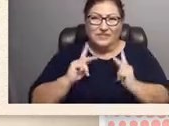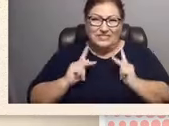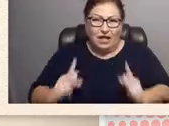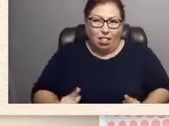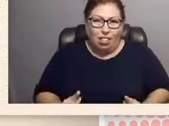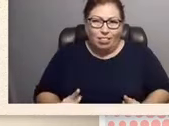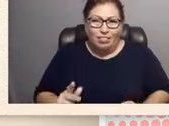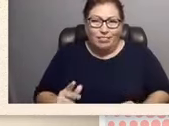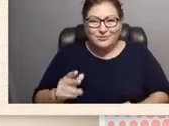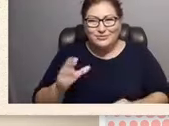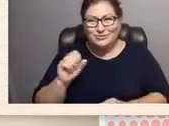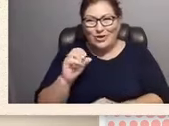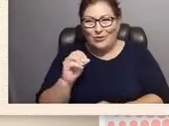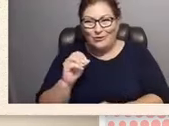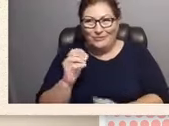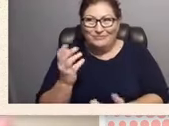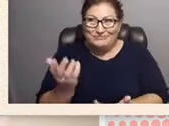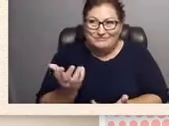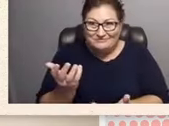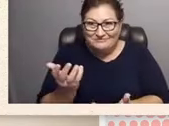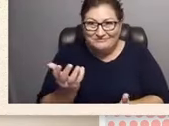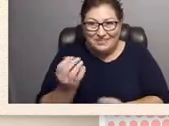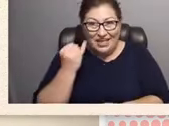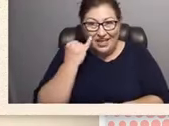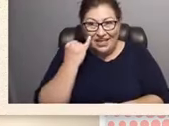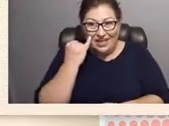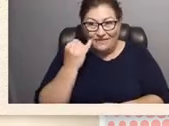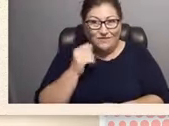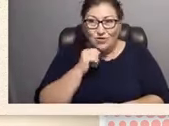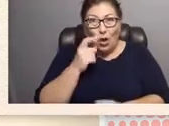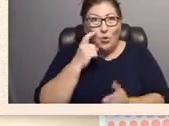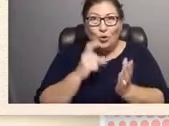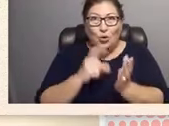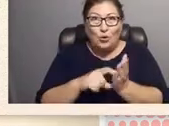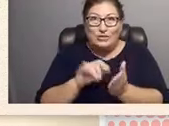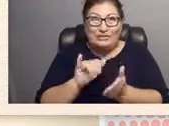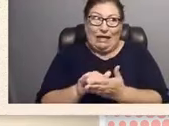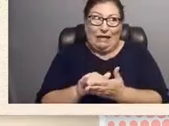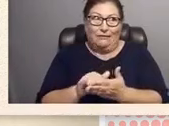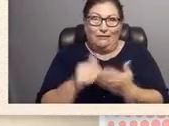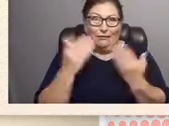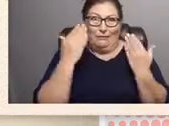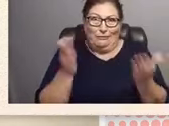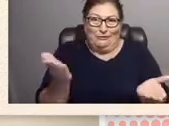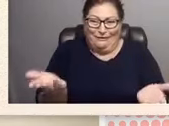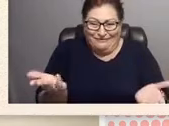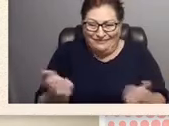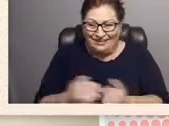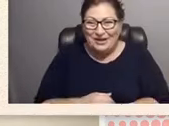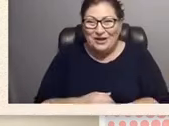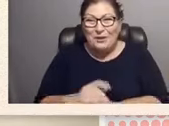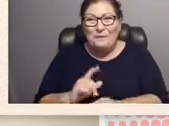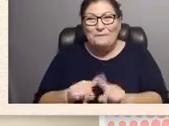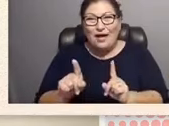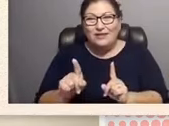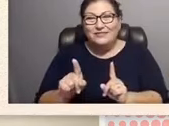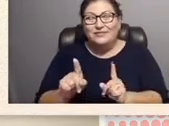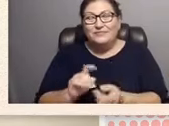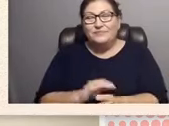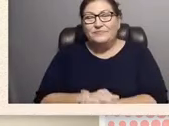you don't if you don't notice that, I don't know what's going on. But uh,